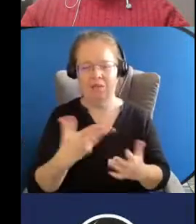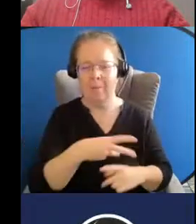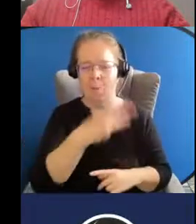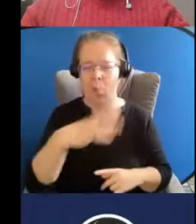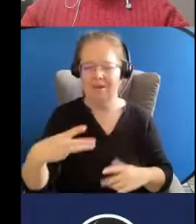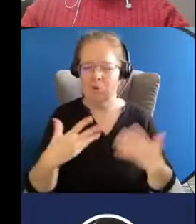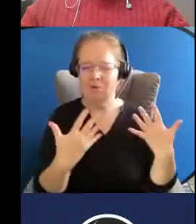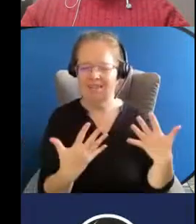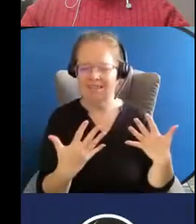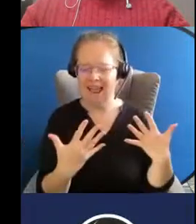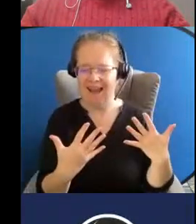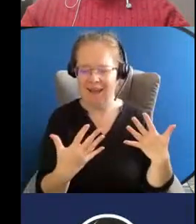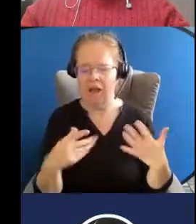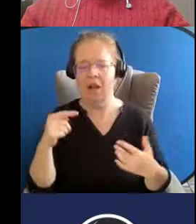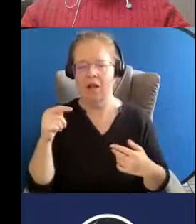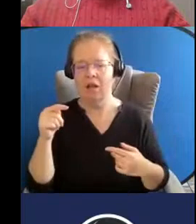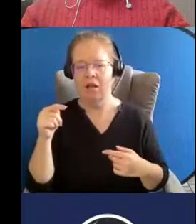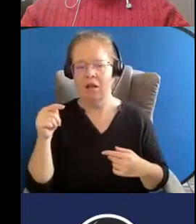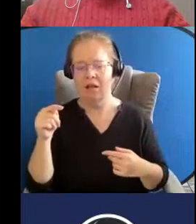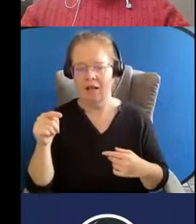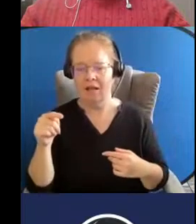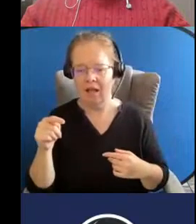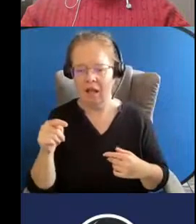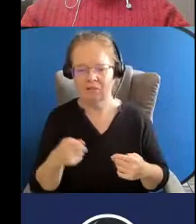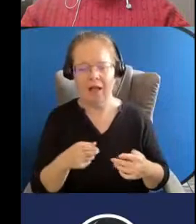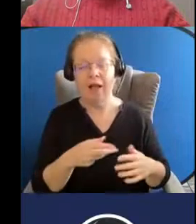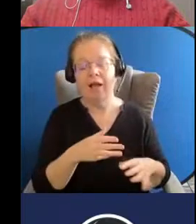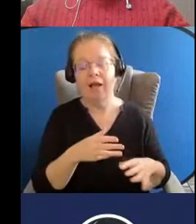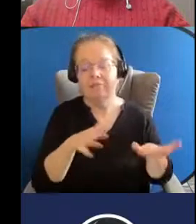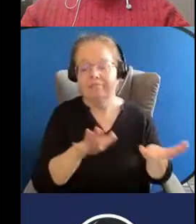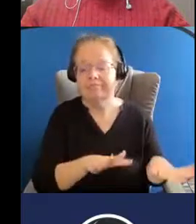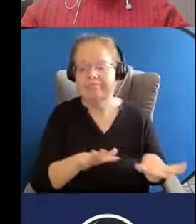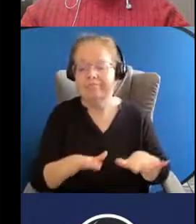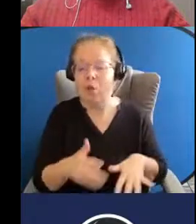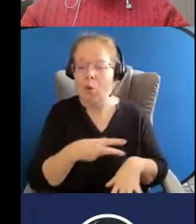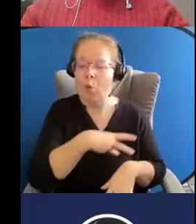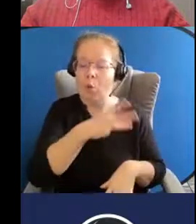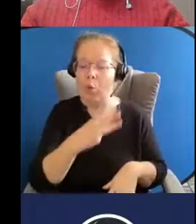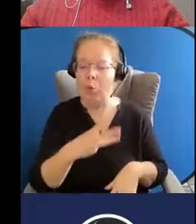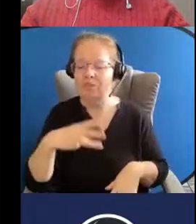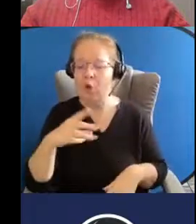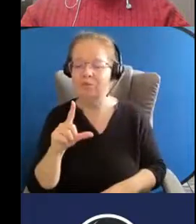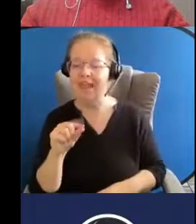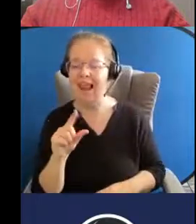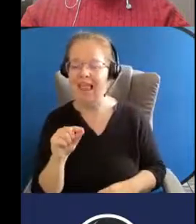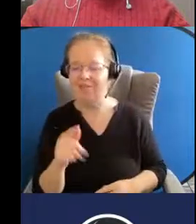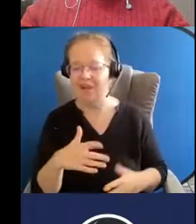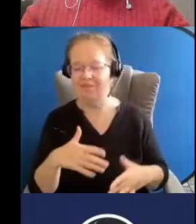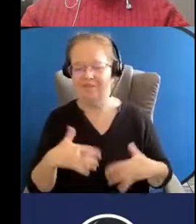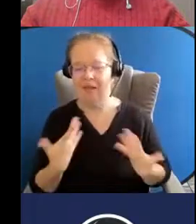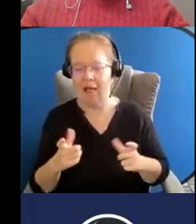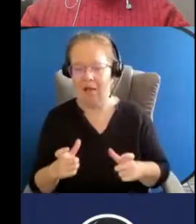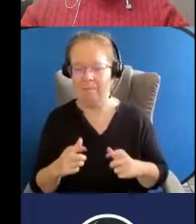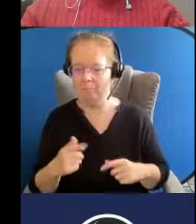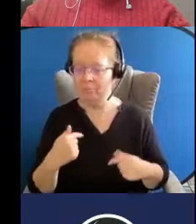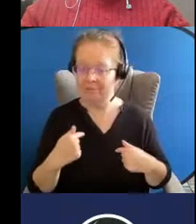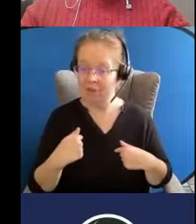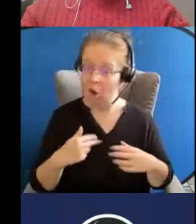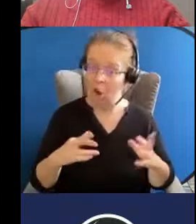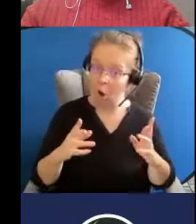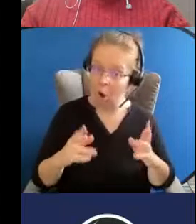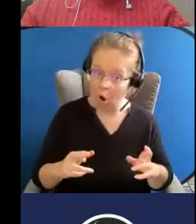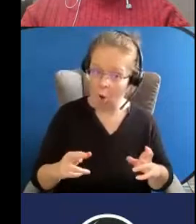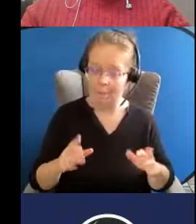of work went into the kind of the sense of comfort that you feel when you're in Windows 11. But really, we hope that they're